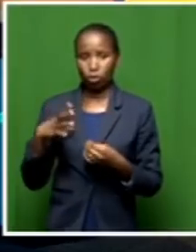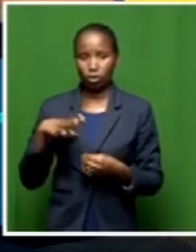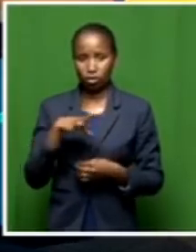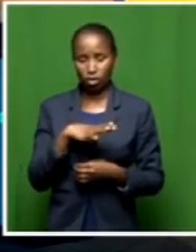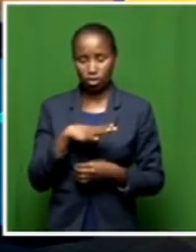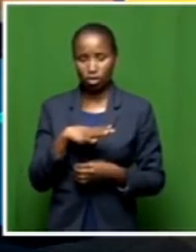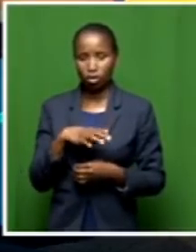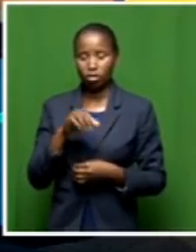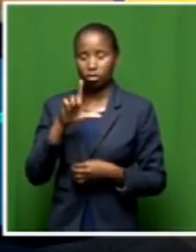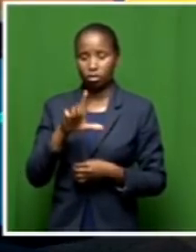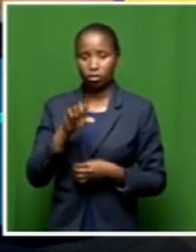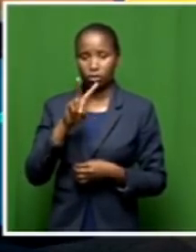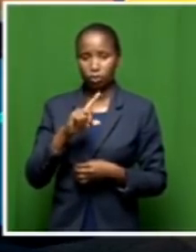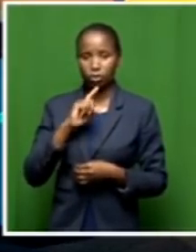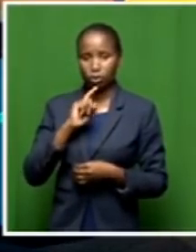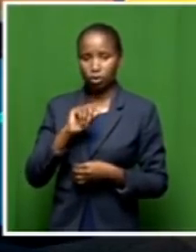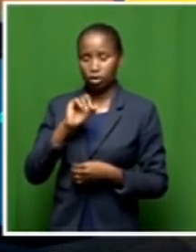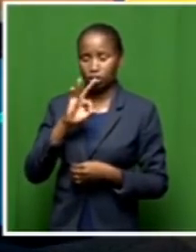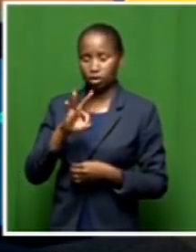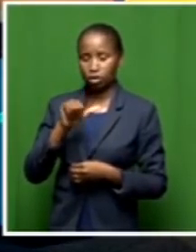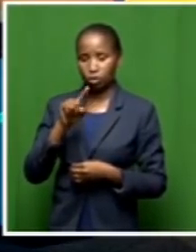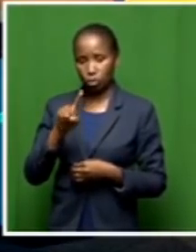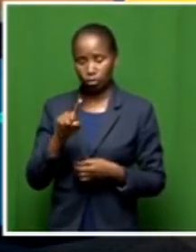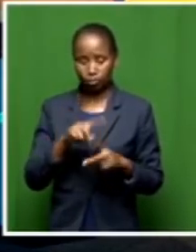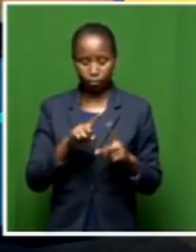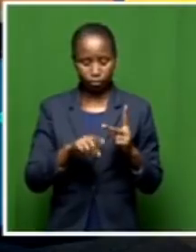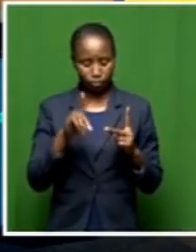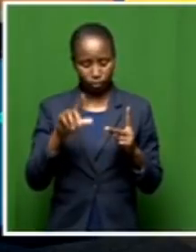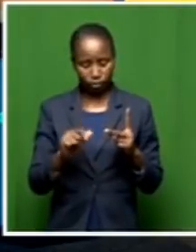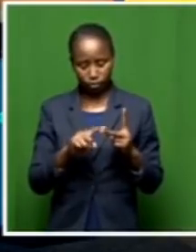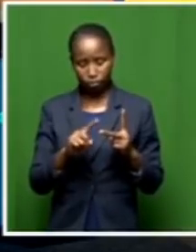The DA, no councils, 5 seats, and they are holding